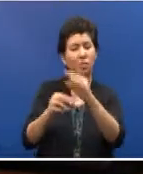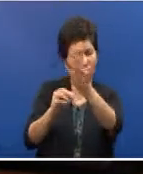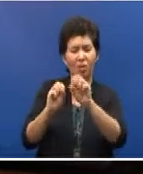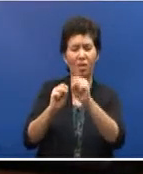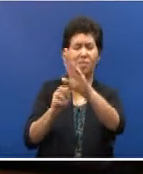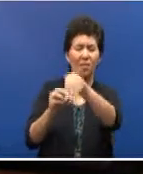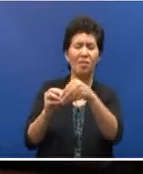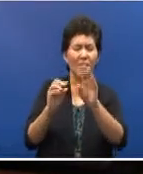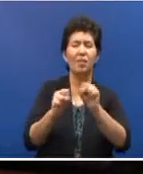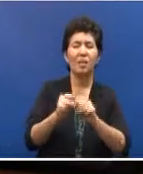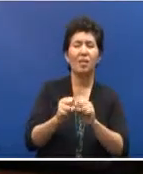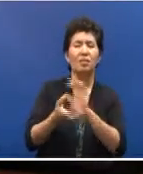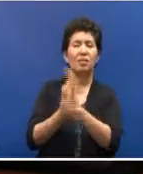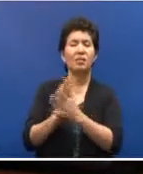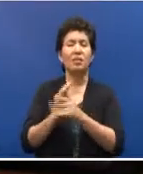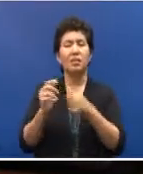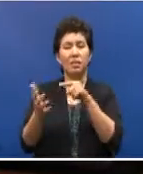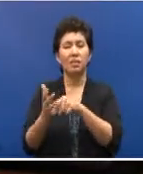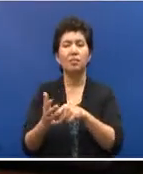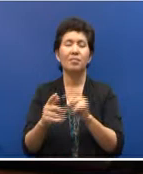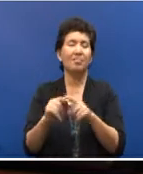culture. This is pluralism.